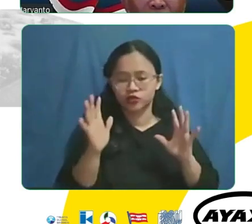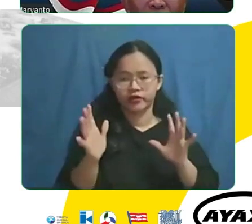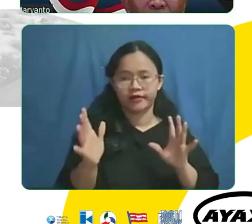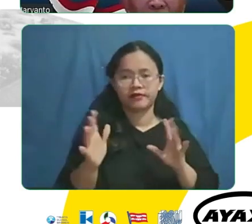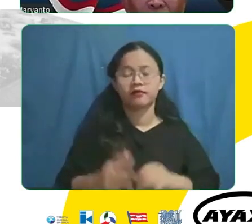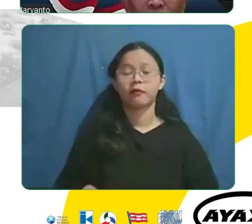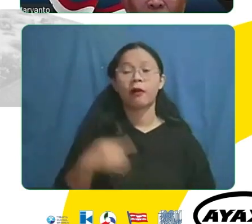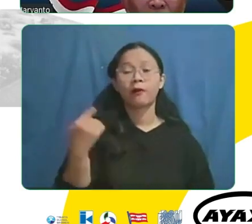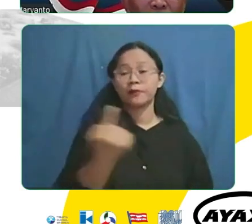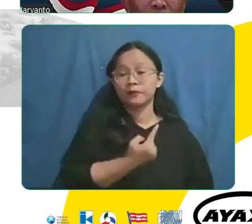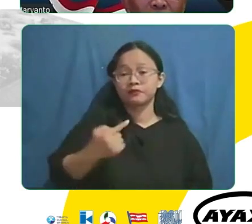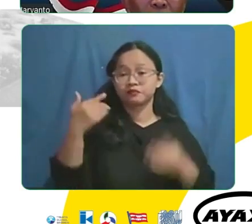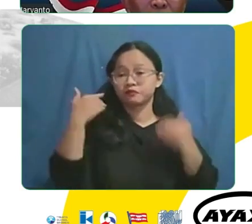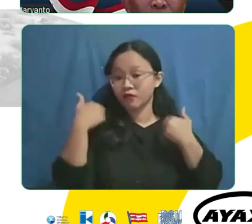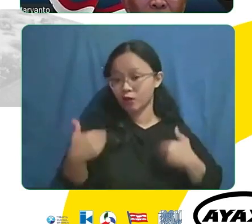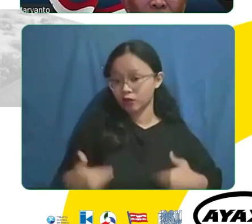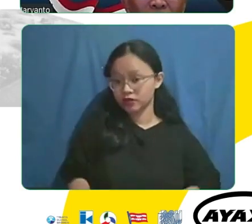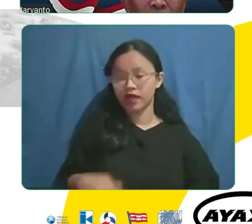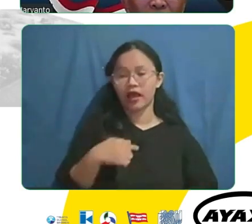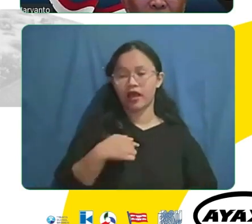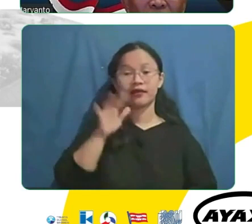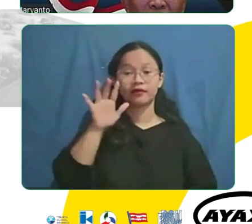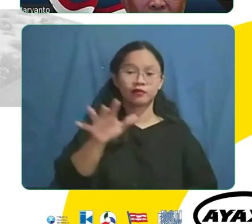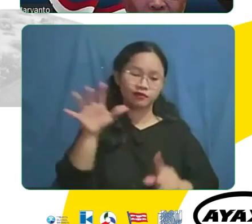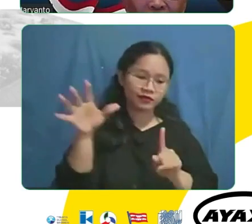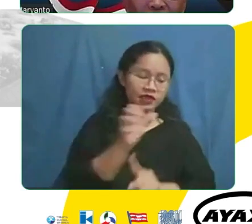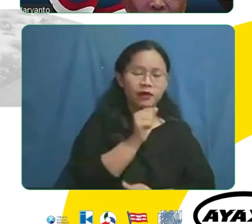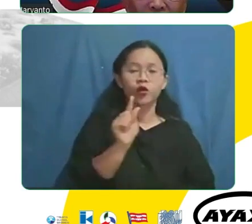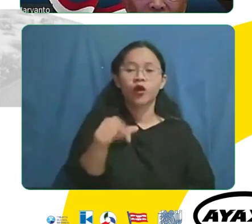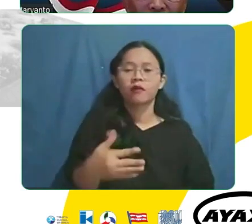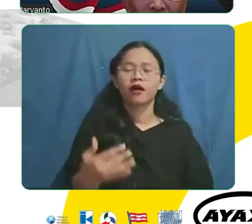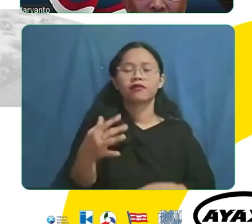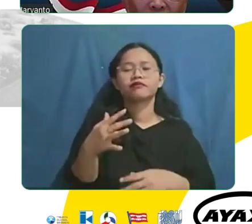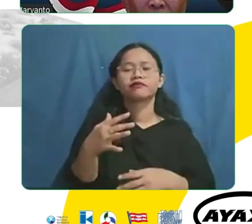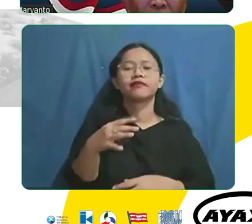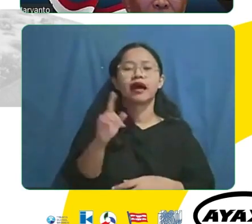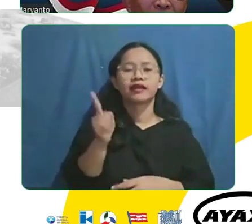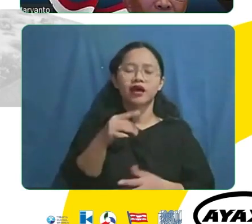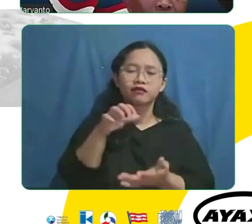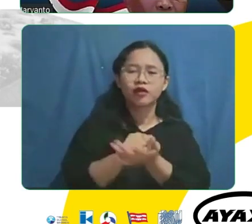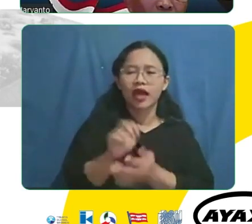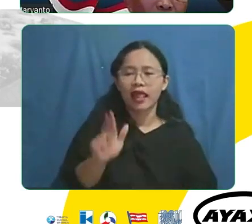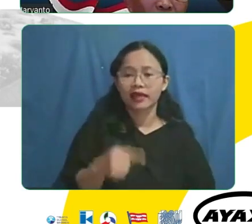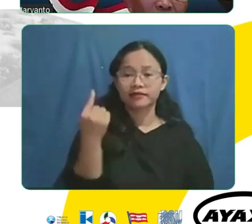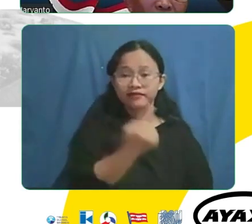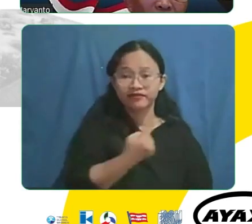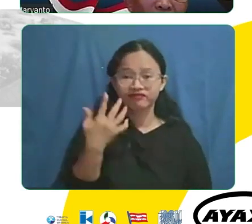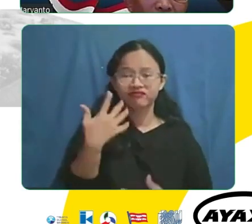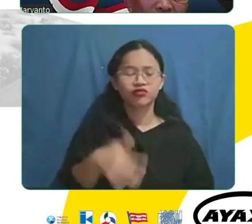world's population will be able to survive in a degraded environment in